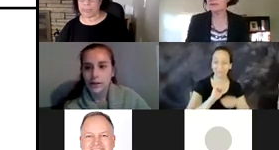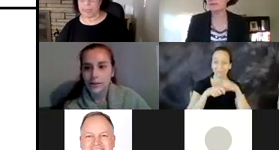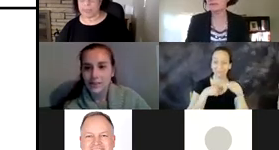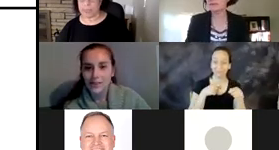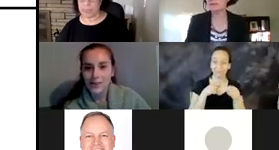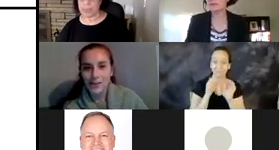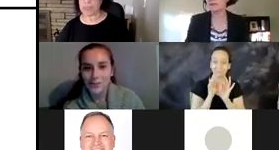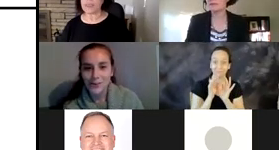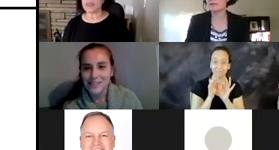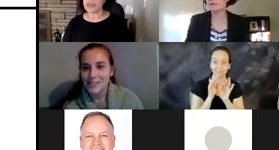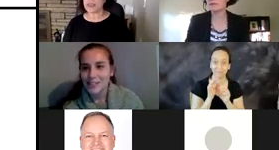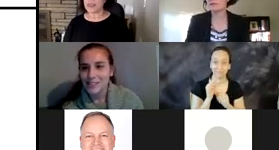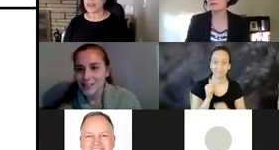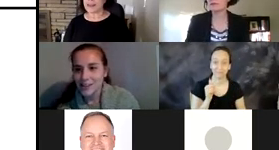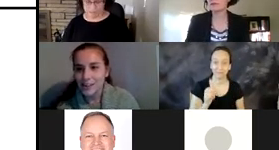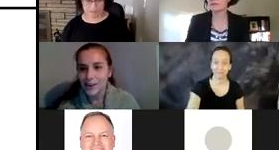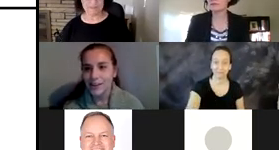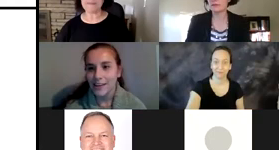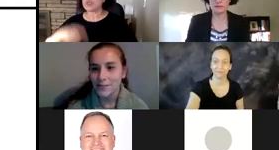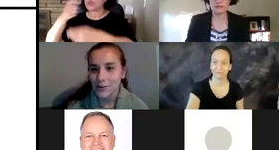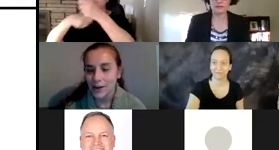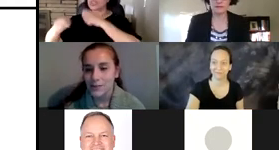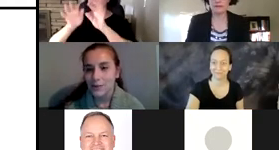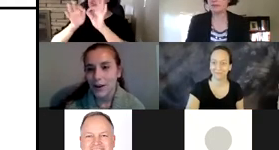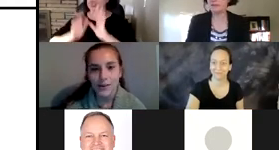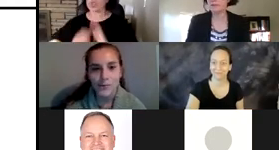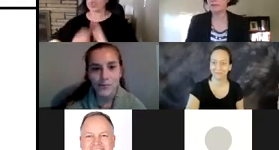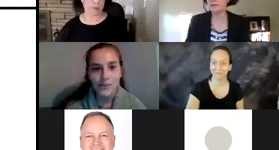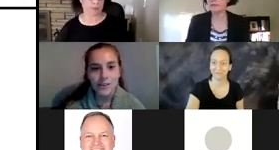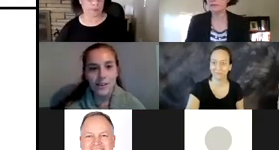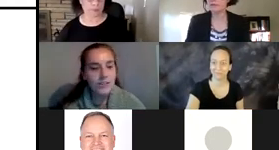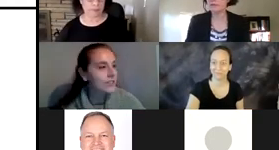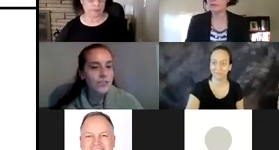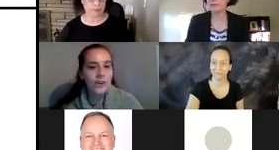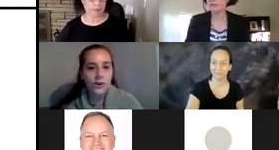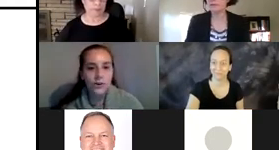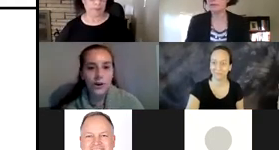Great. Hopefully everyone has had a chance to click on the link if you have to.